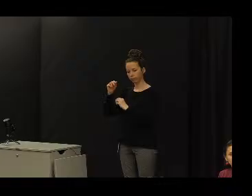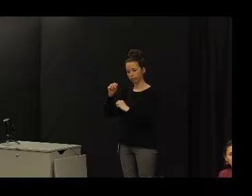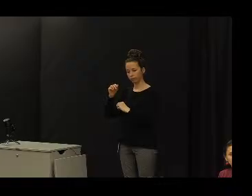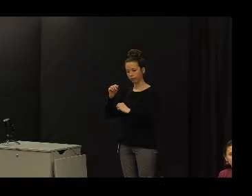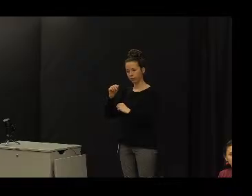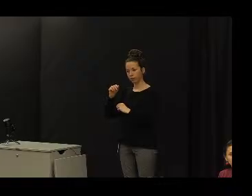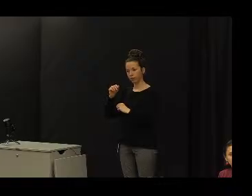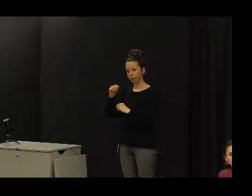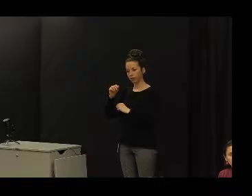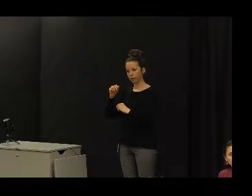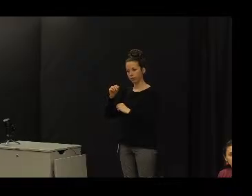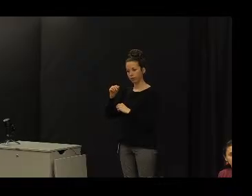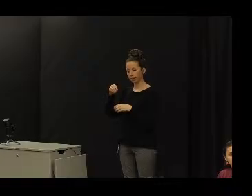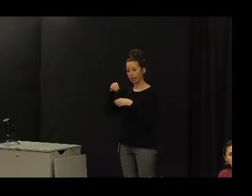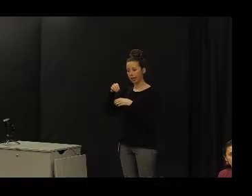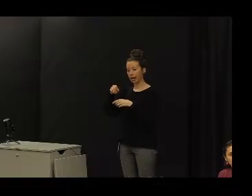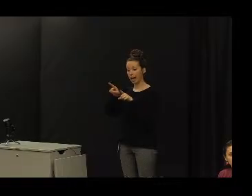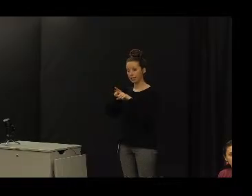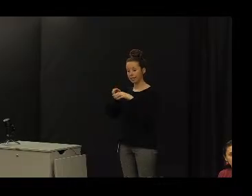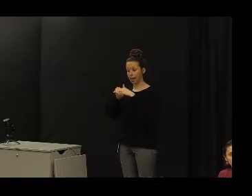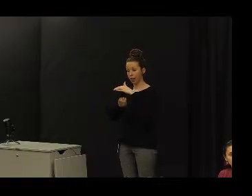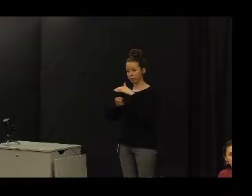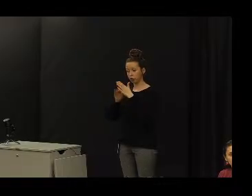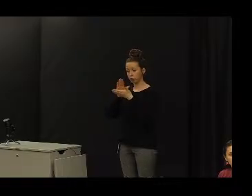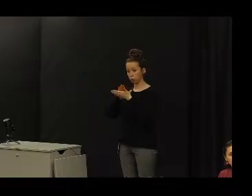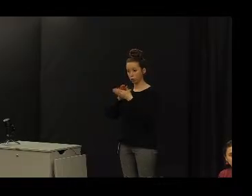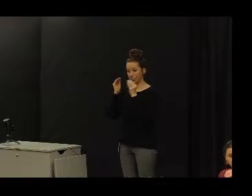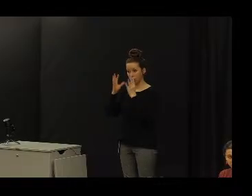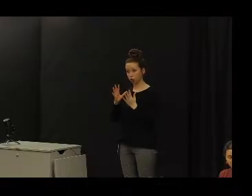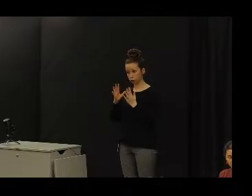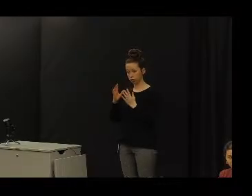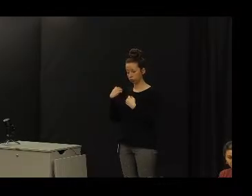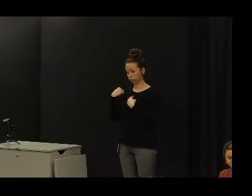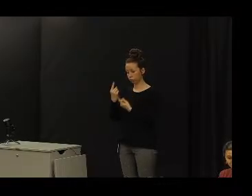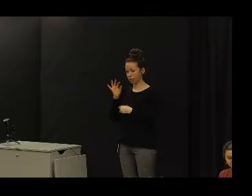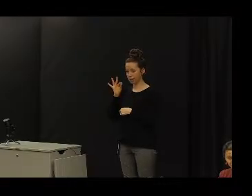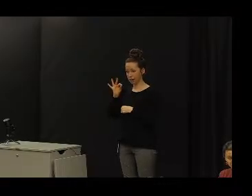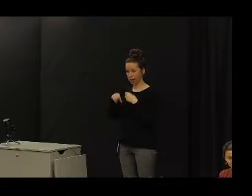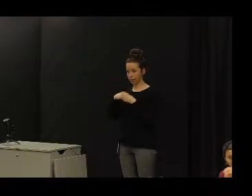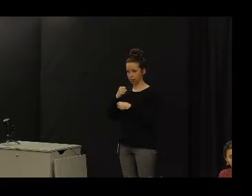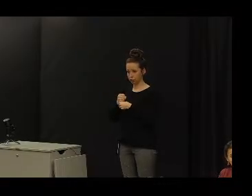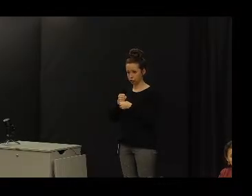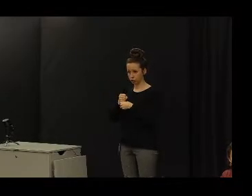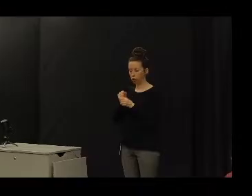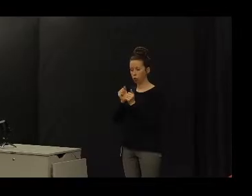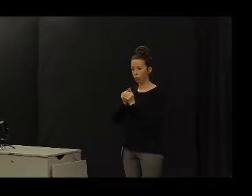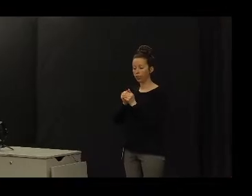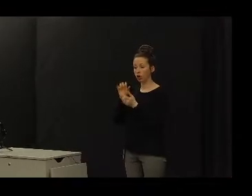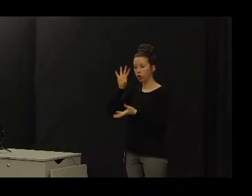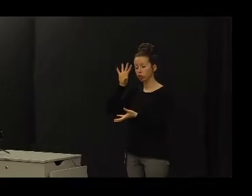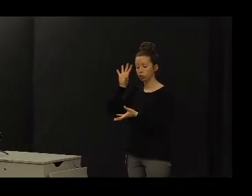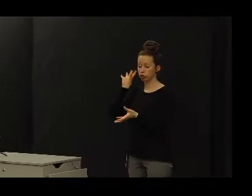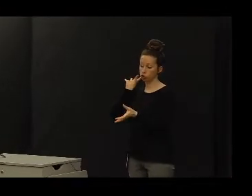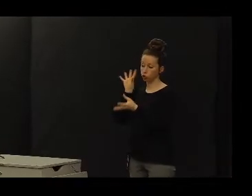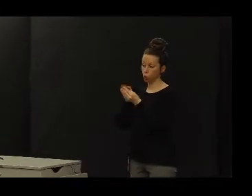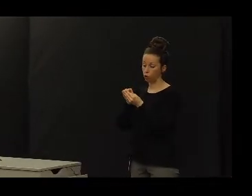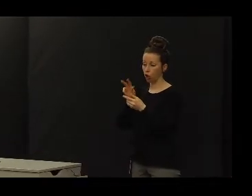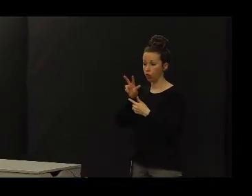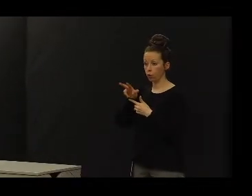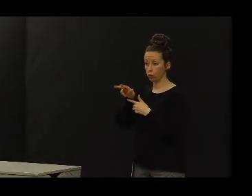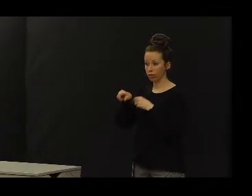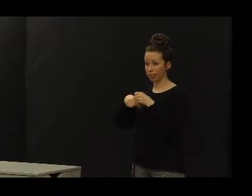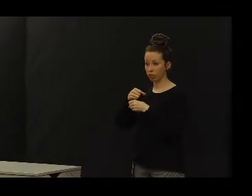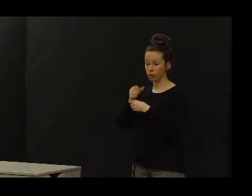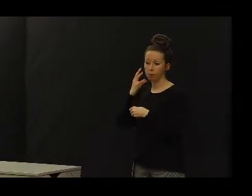in the elementary school teacher for 9 years, with a total of 33 years of